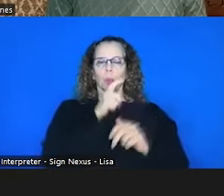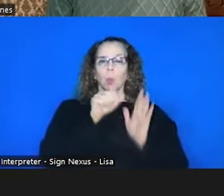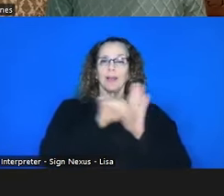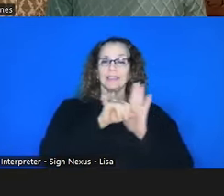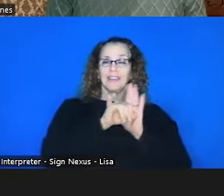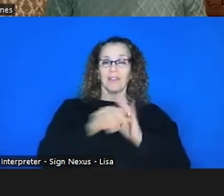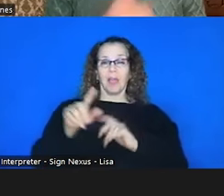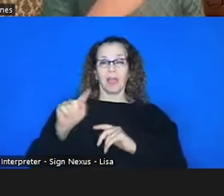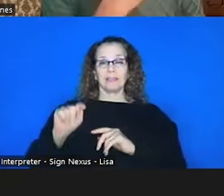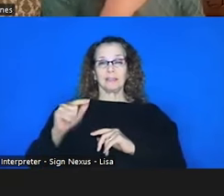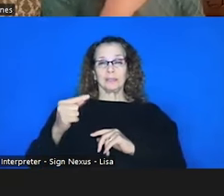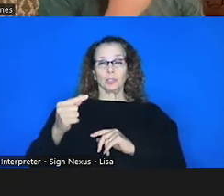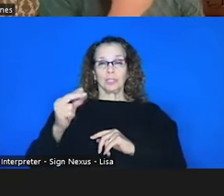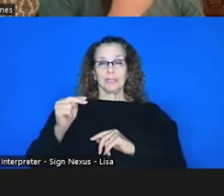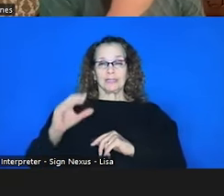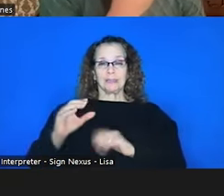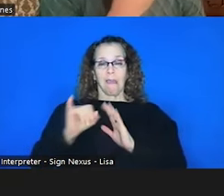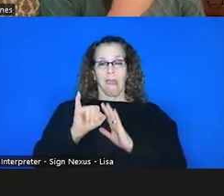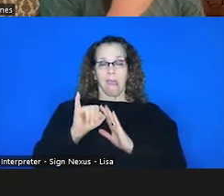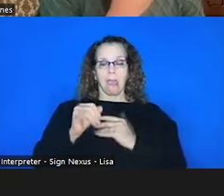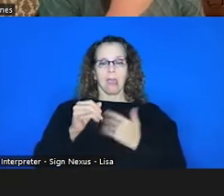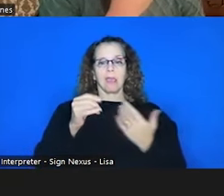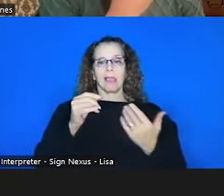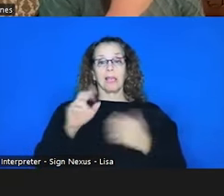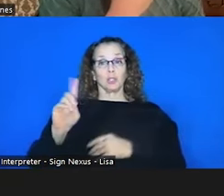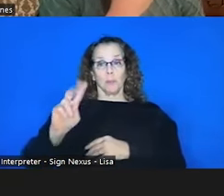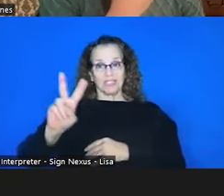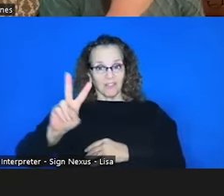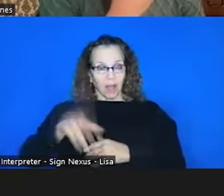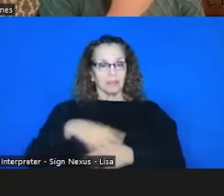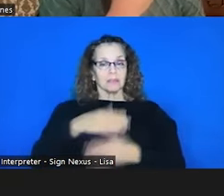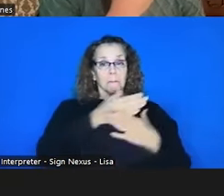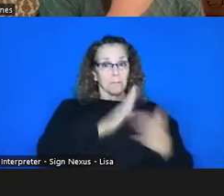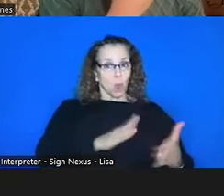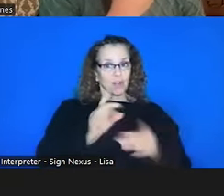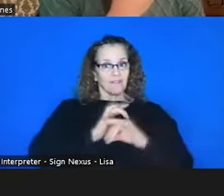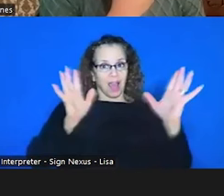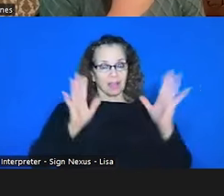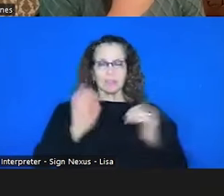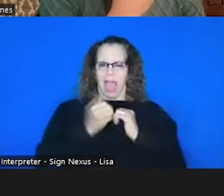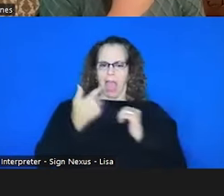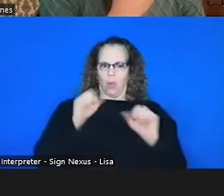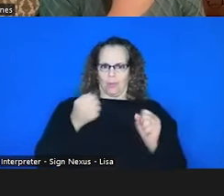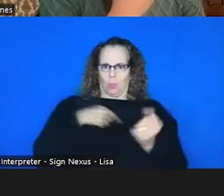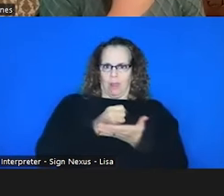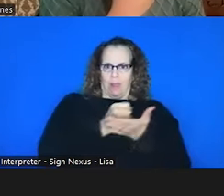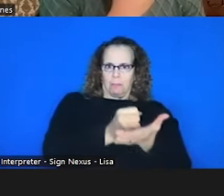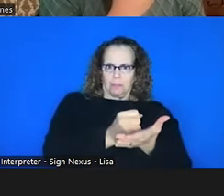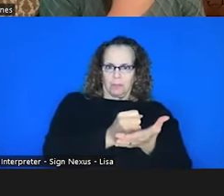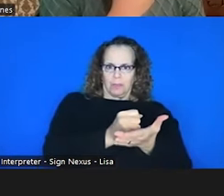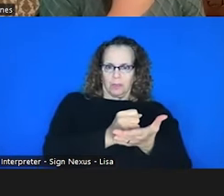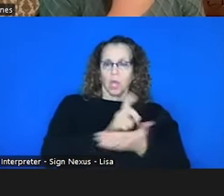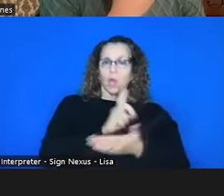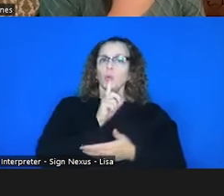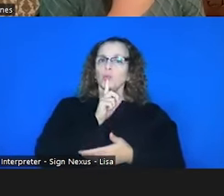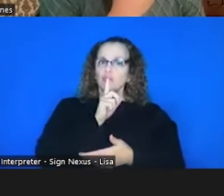are impacted by intimate partner violence and domestic violence, and how are we helping them? And are we really truly being affirming